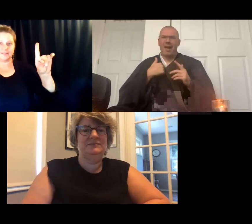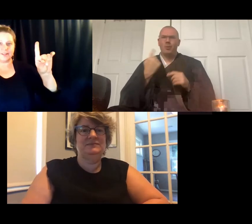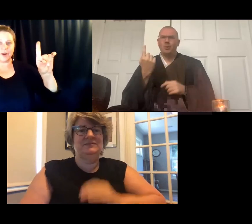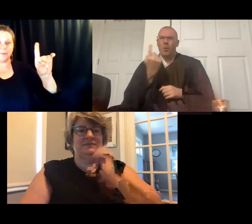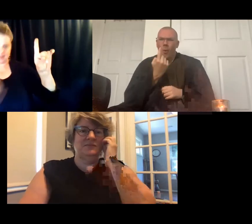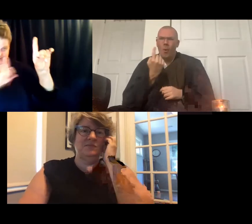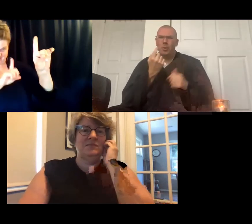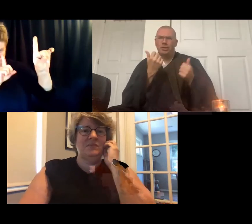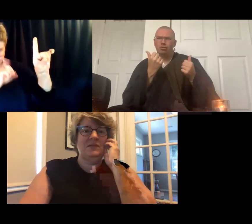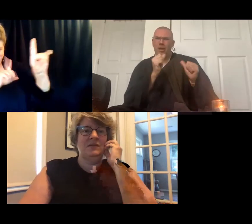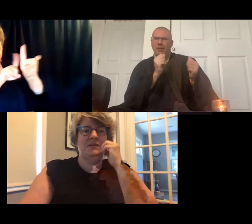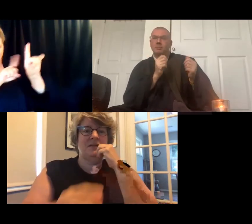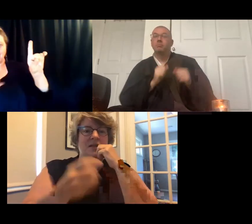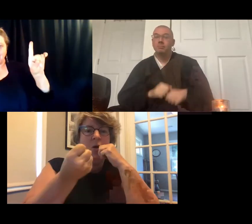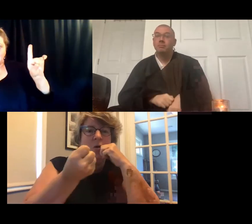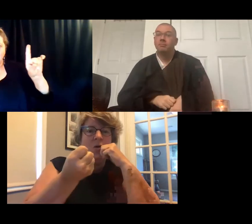So,